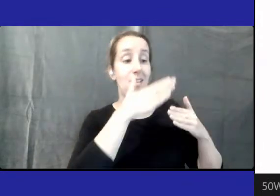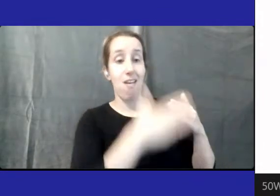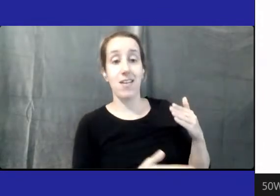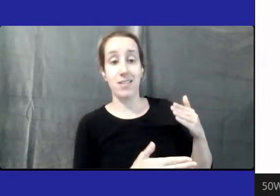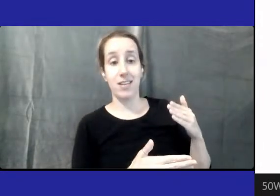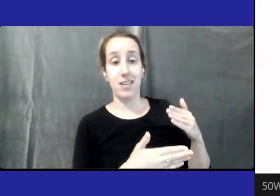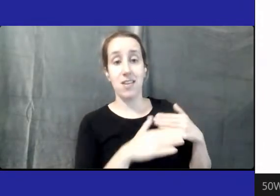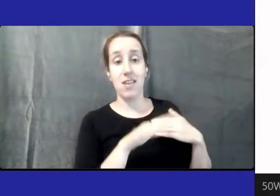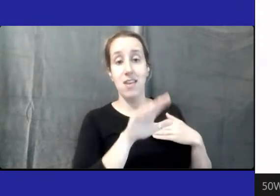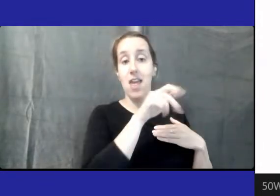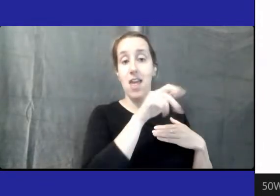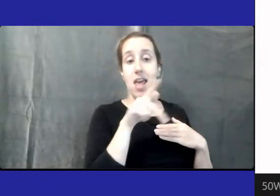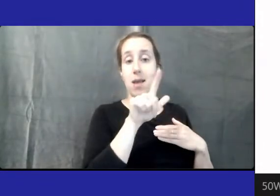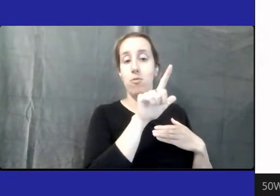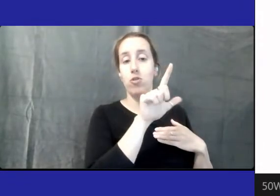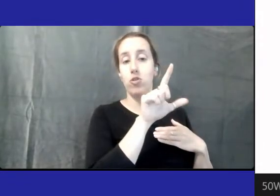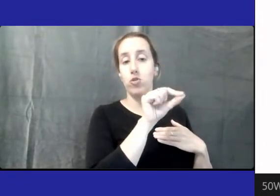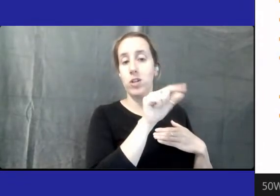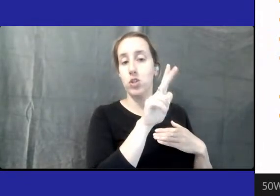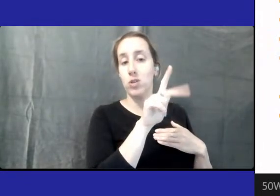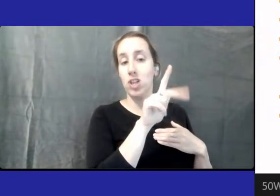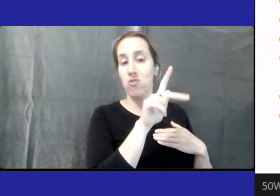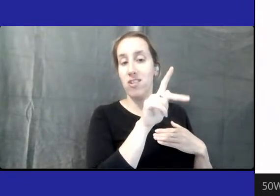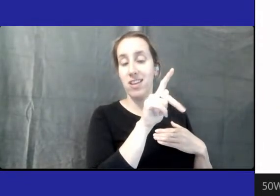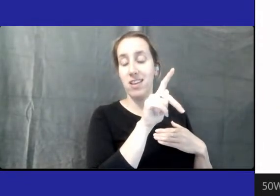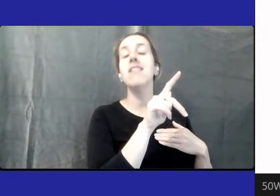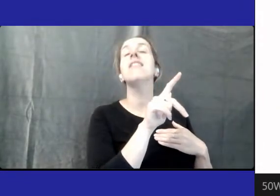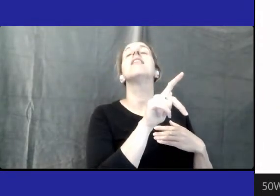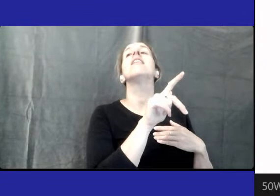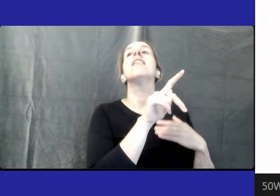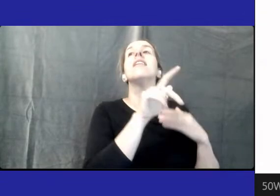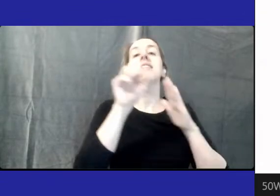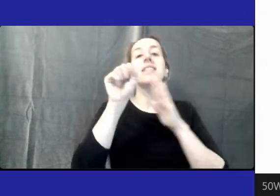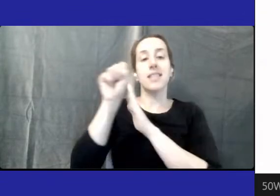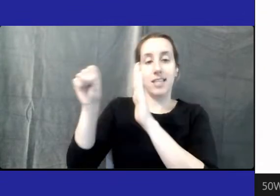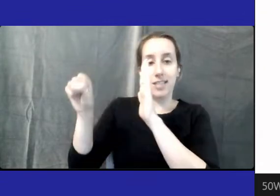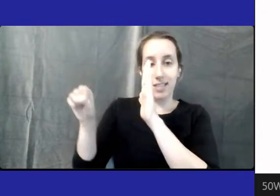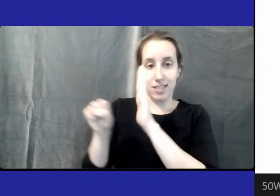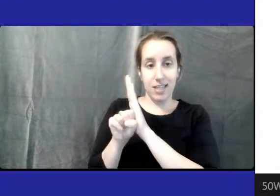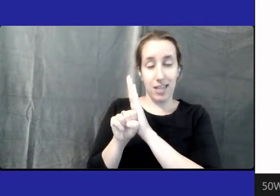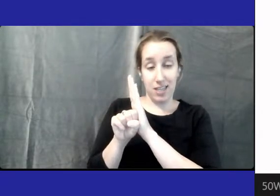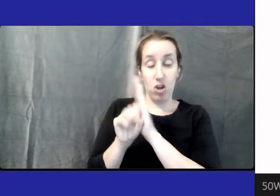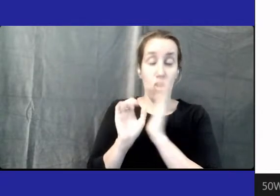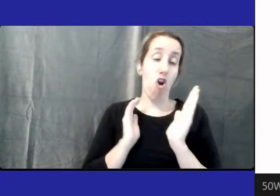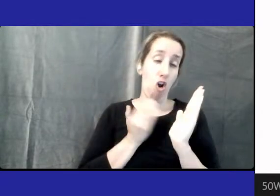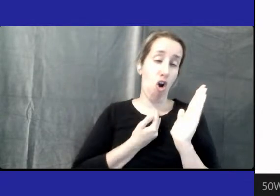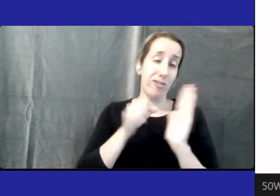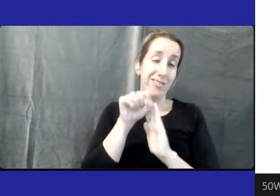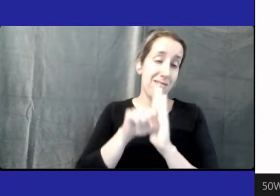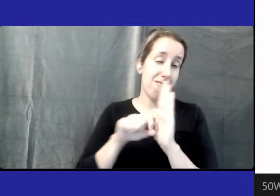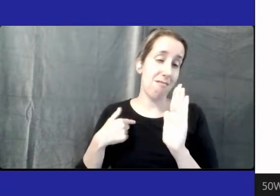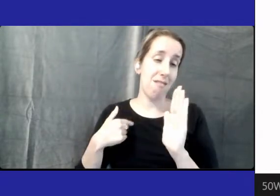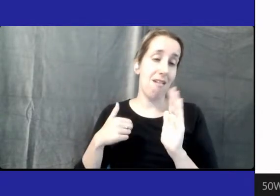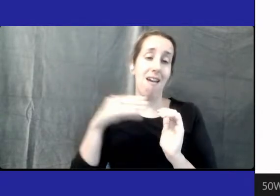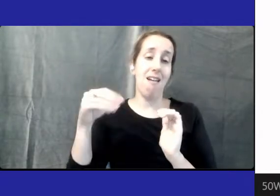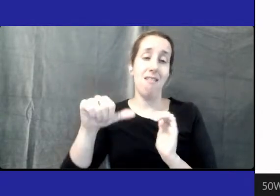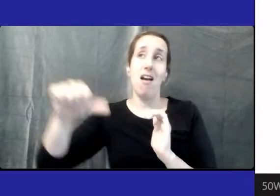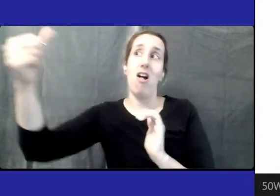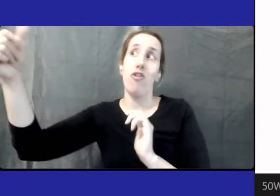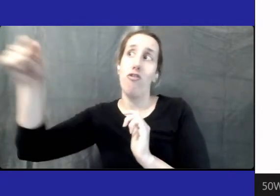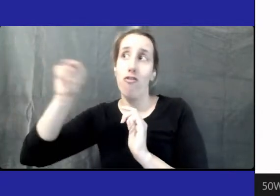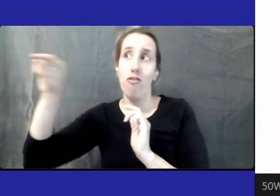of 2023, the state did determine, along with many other states, that it would require